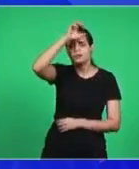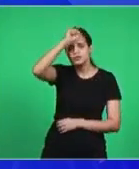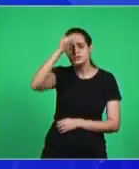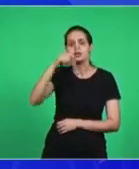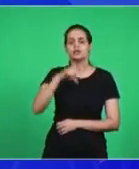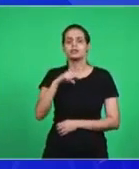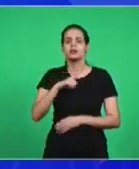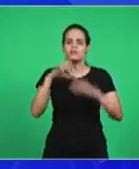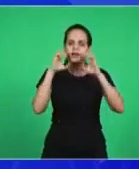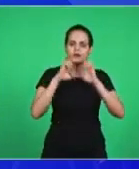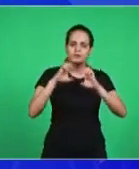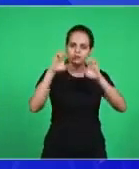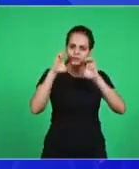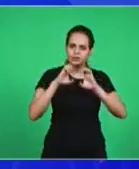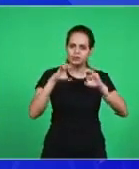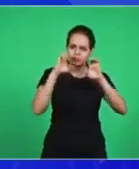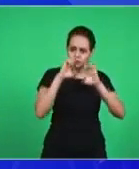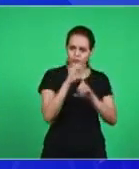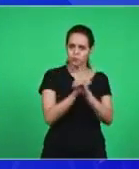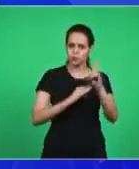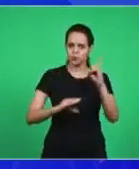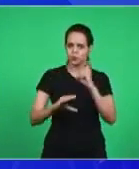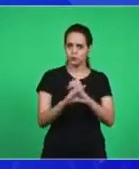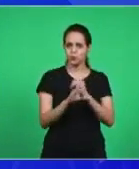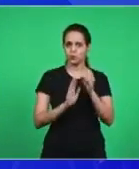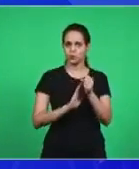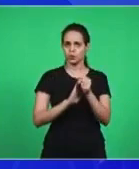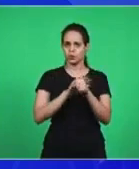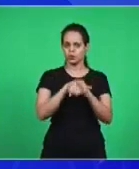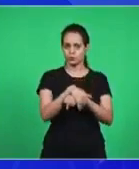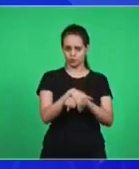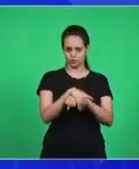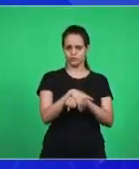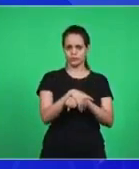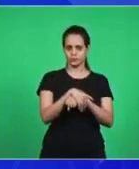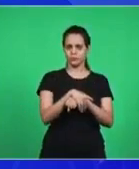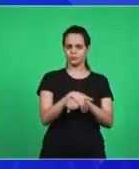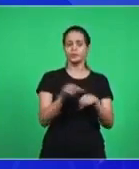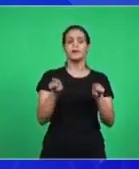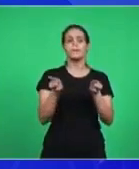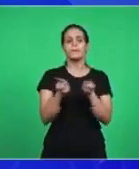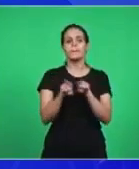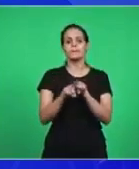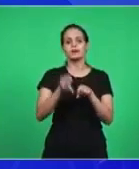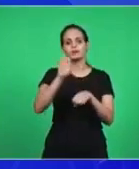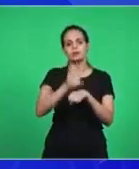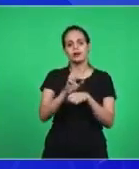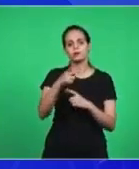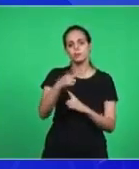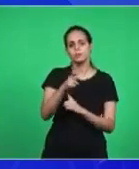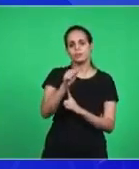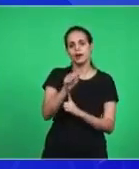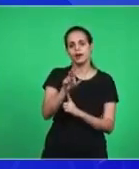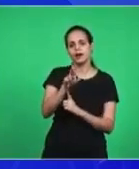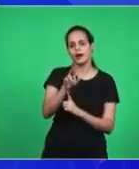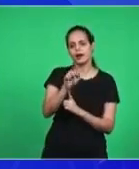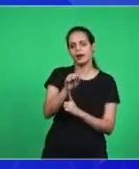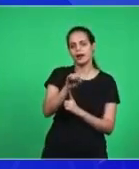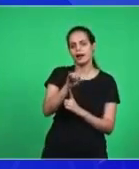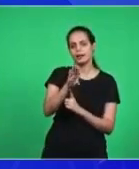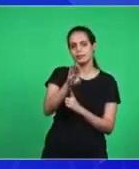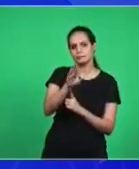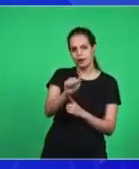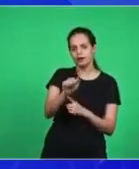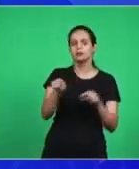of teaching children about instruments. There was a service of glorification, and also João Pessoa in Paraíba, and also in the hospital